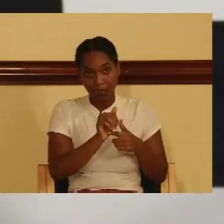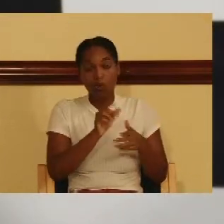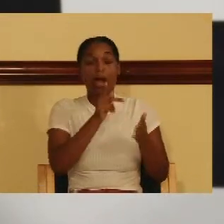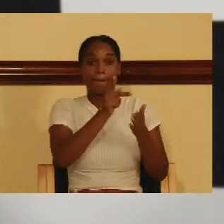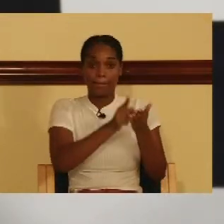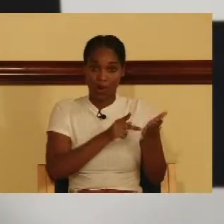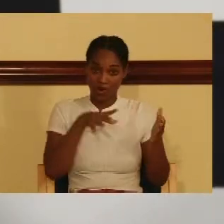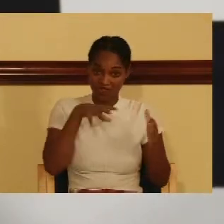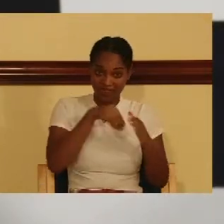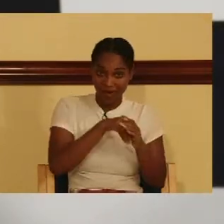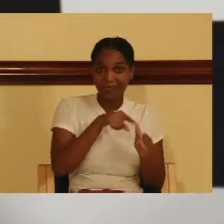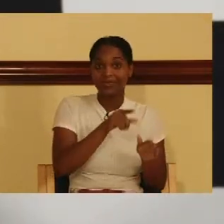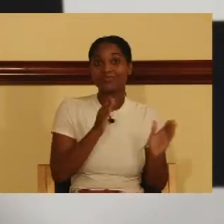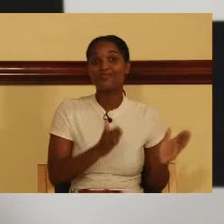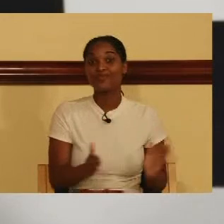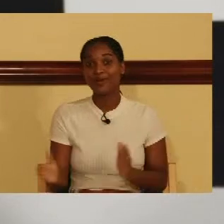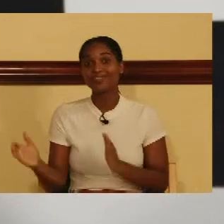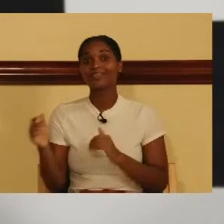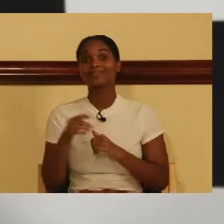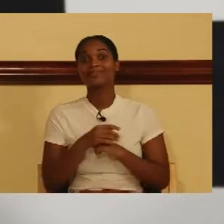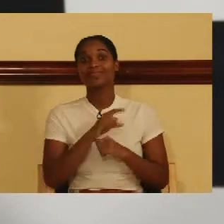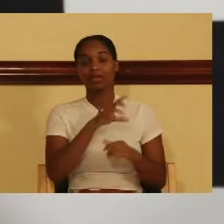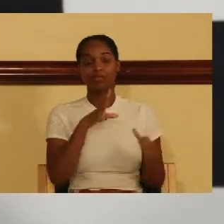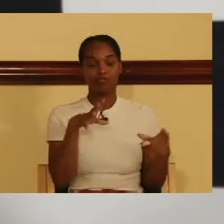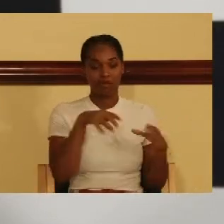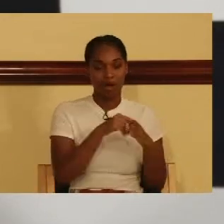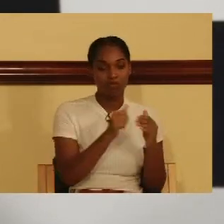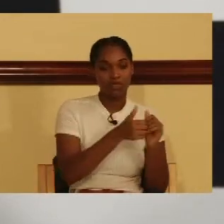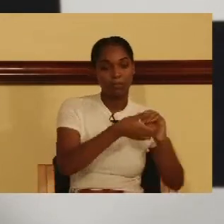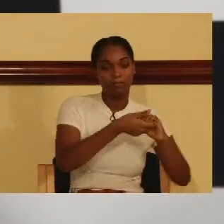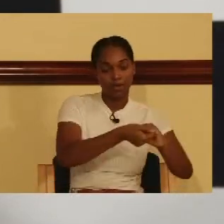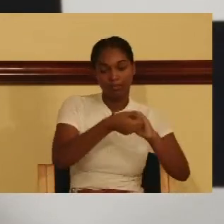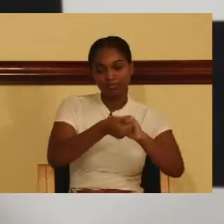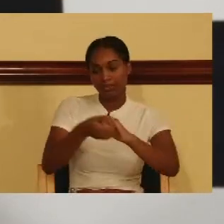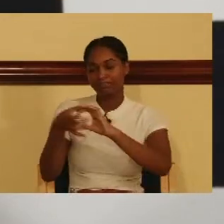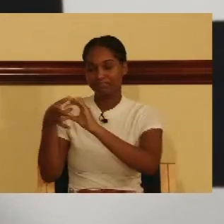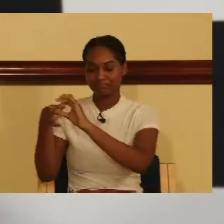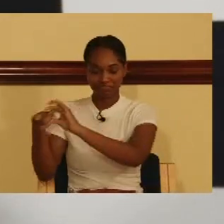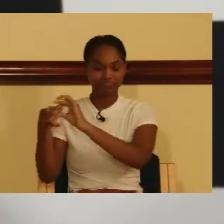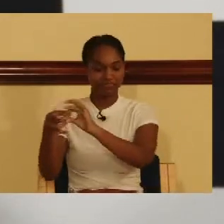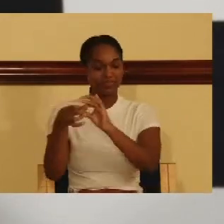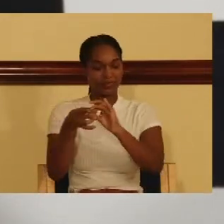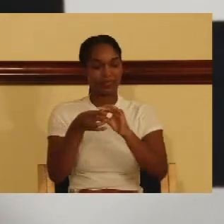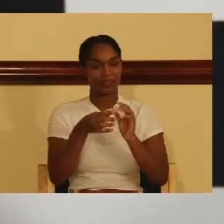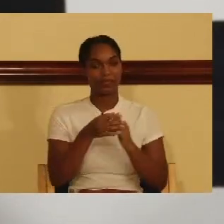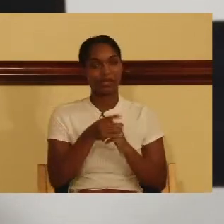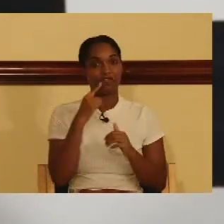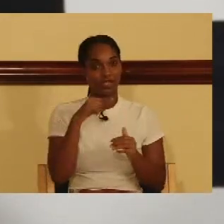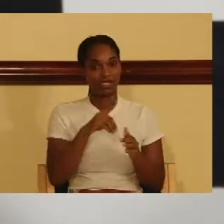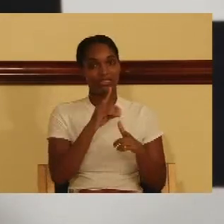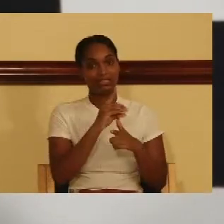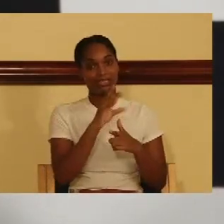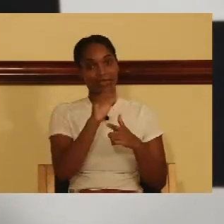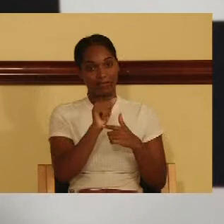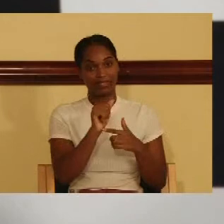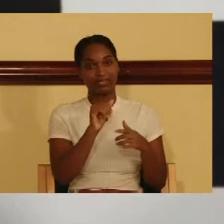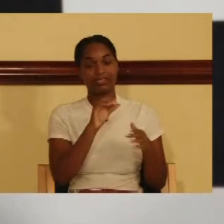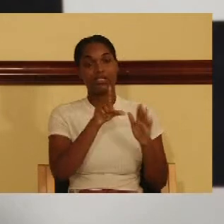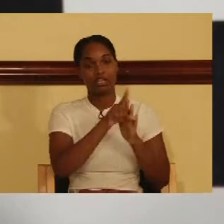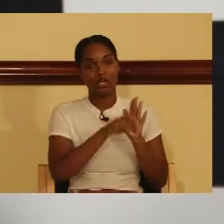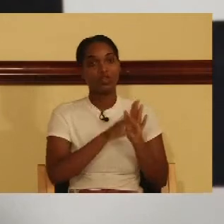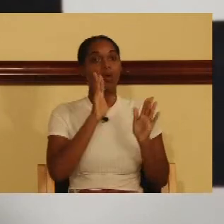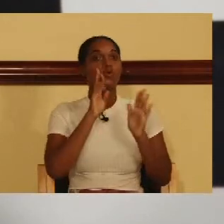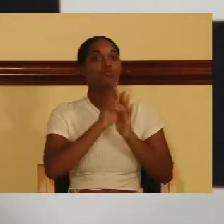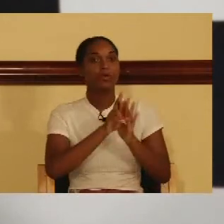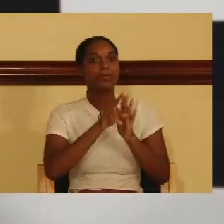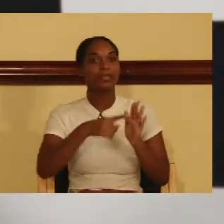of the process. They were part of the whole partnership and stakeholders in this Disabilities Act that would represent them and